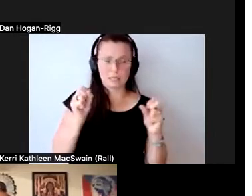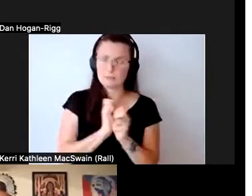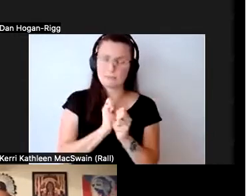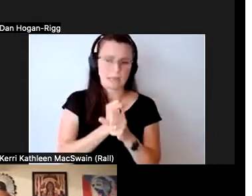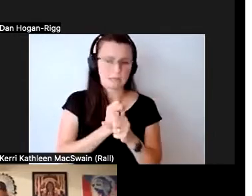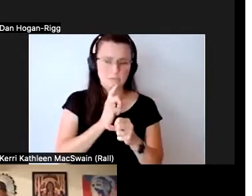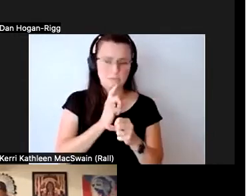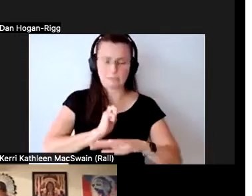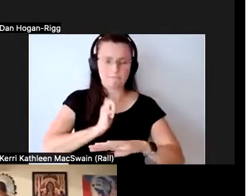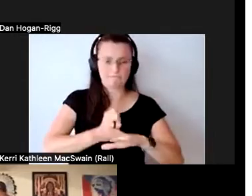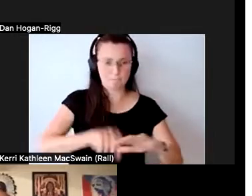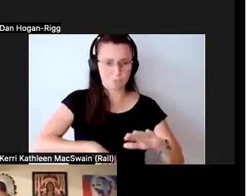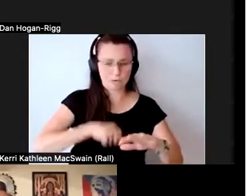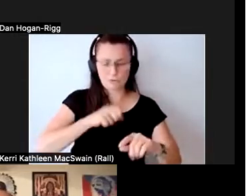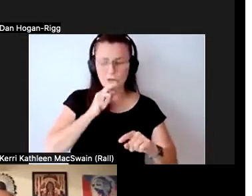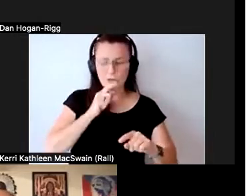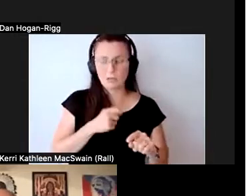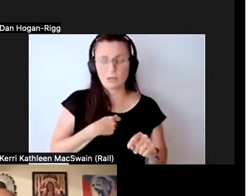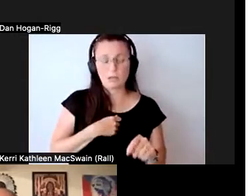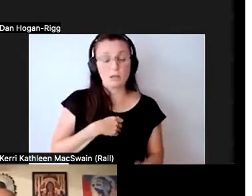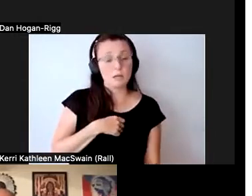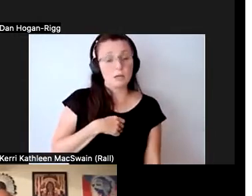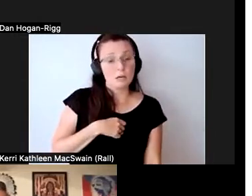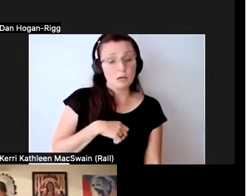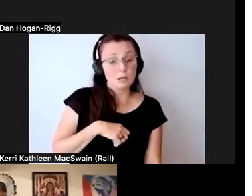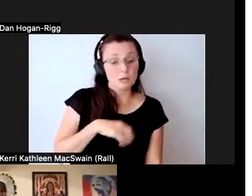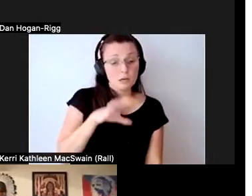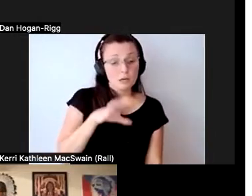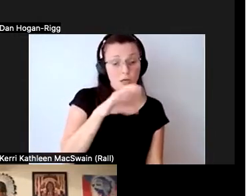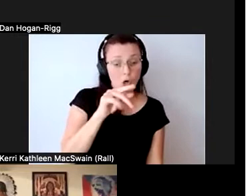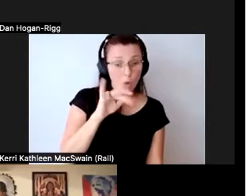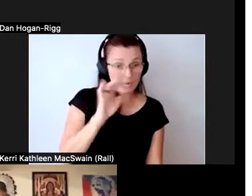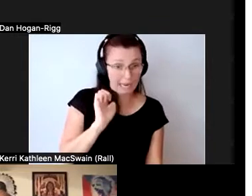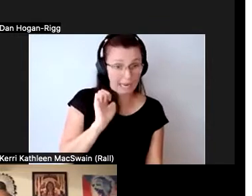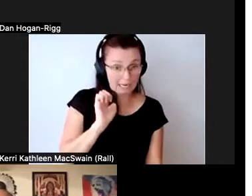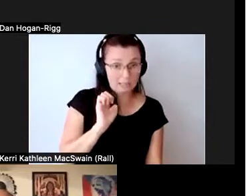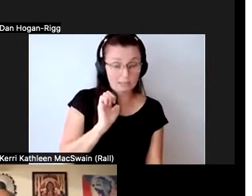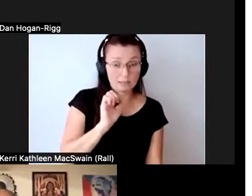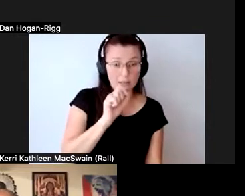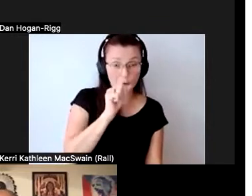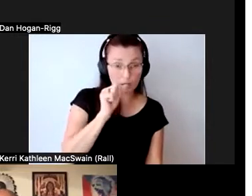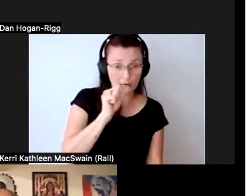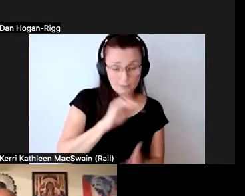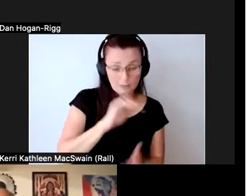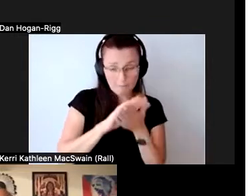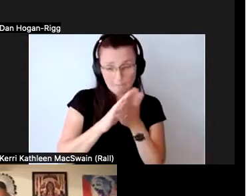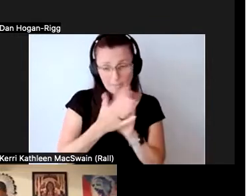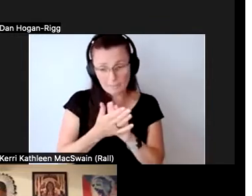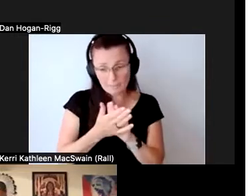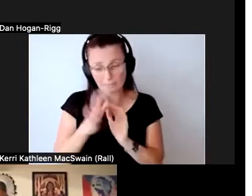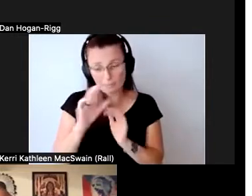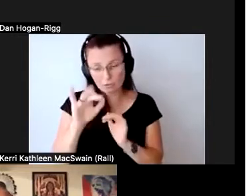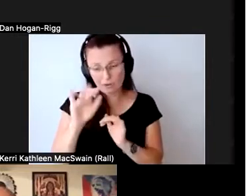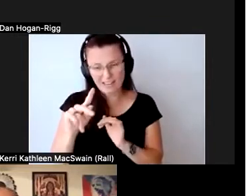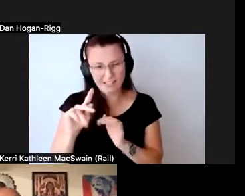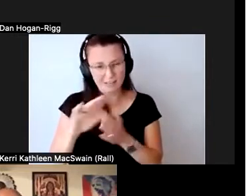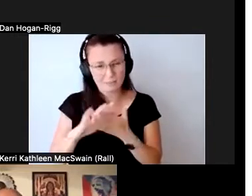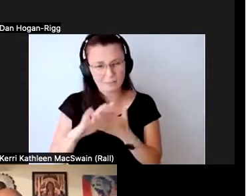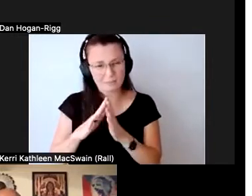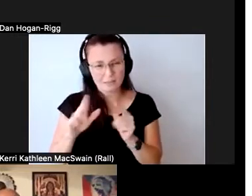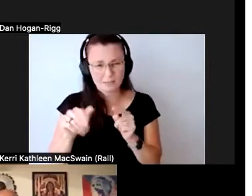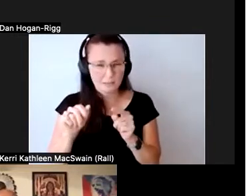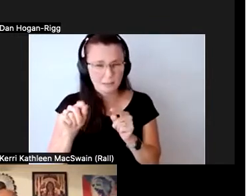make cocaine into crack, once you instead of calling it cocaine, you call it crack, it becomes a black and brown and poor white issue.